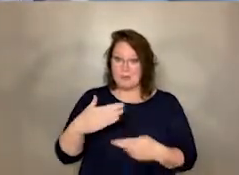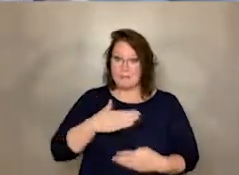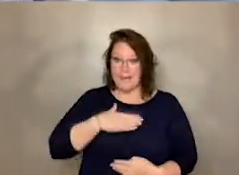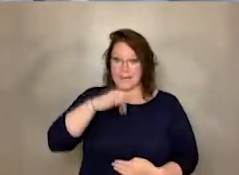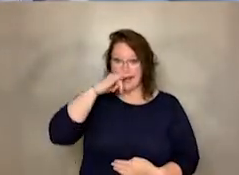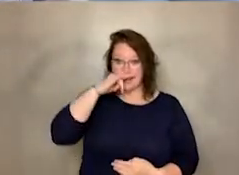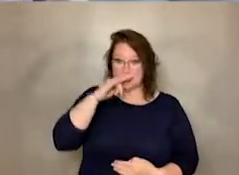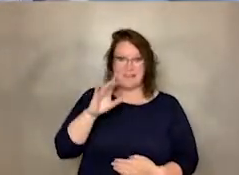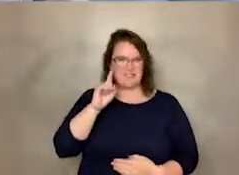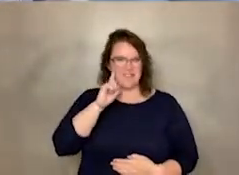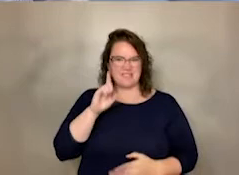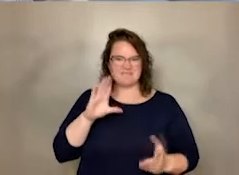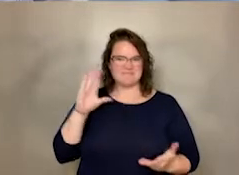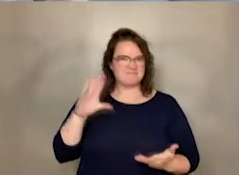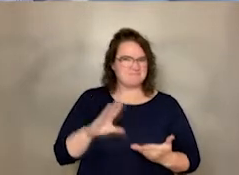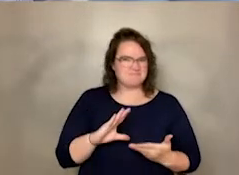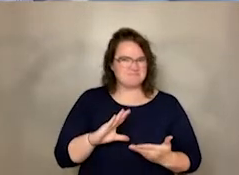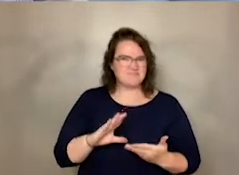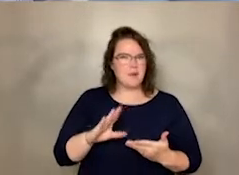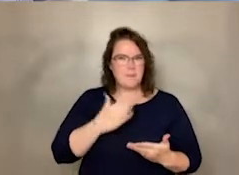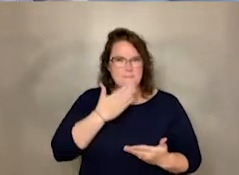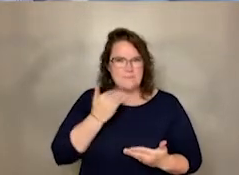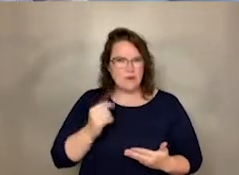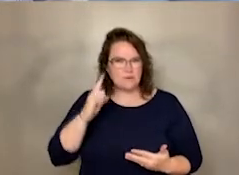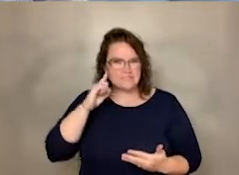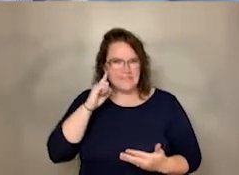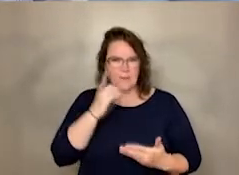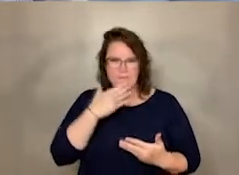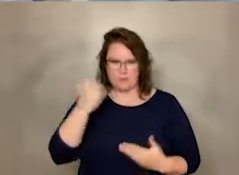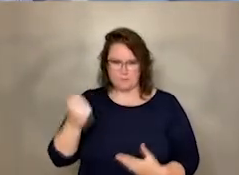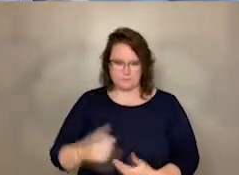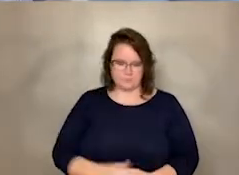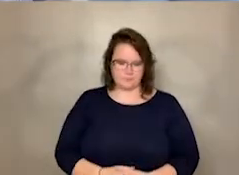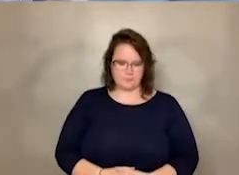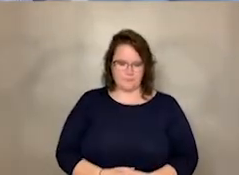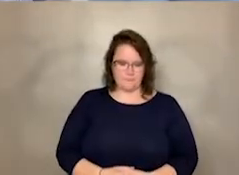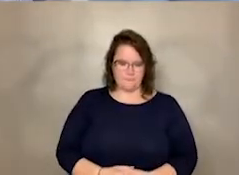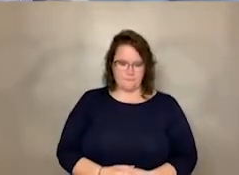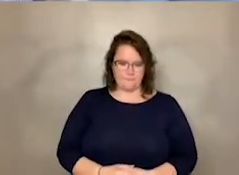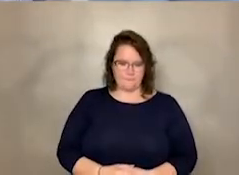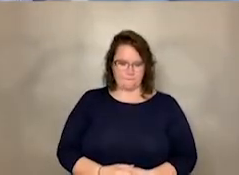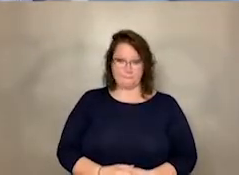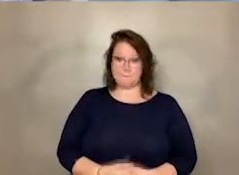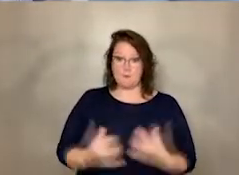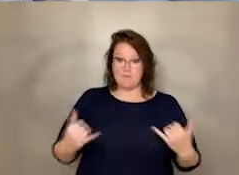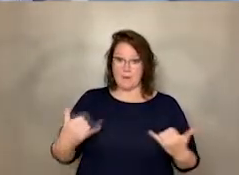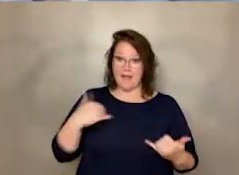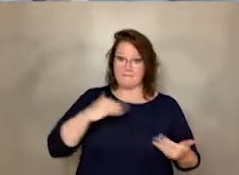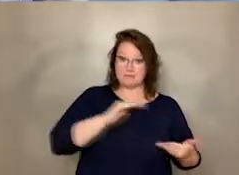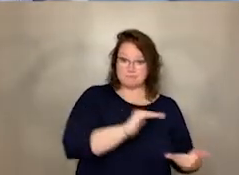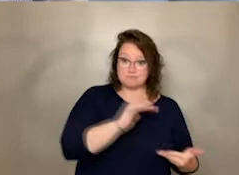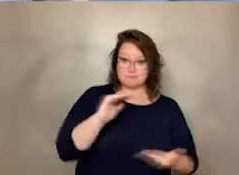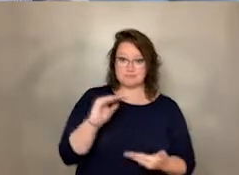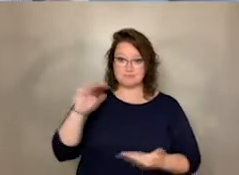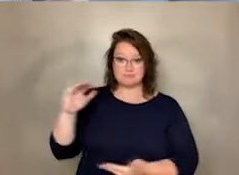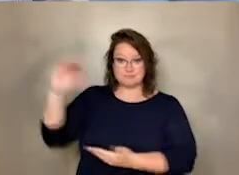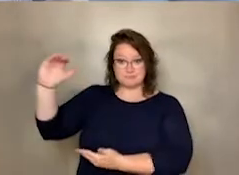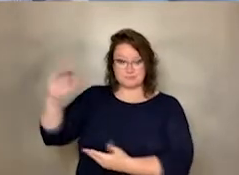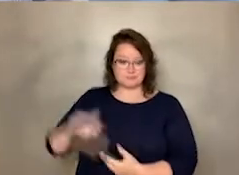things that are nice to your ears. So let me give you a little demo of what I do with